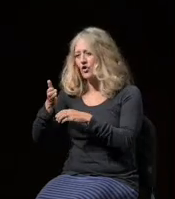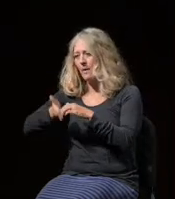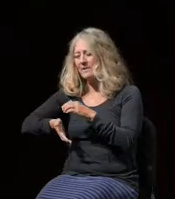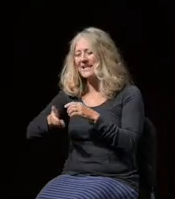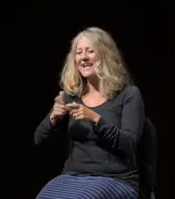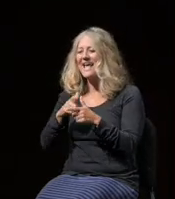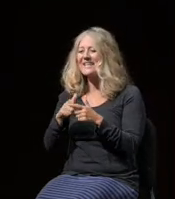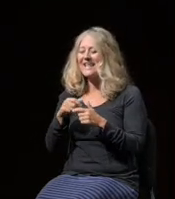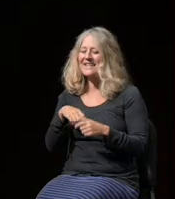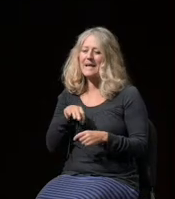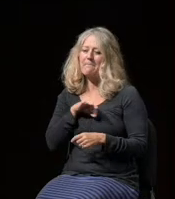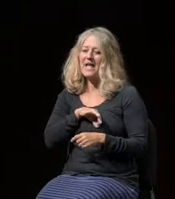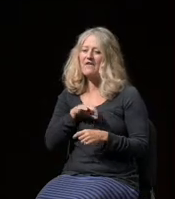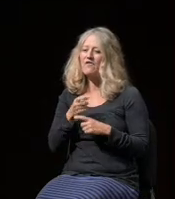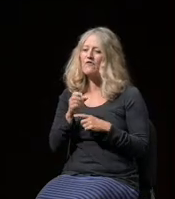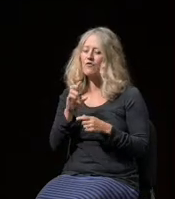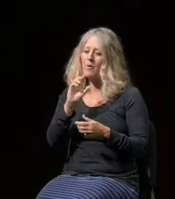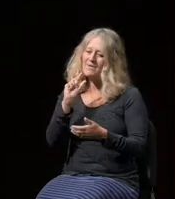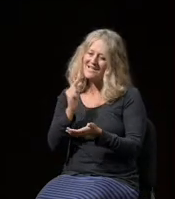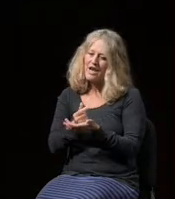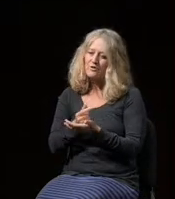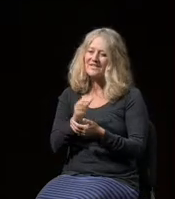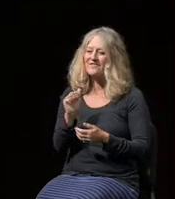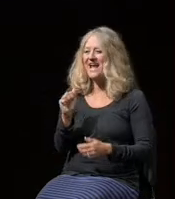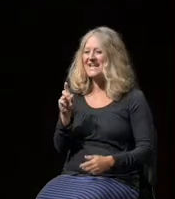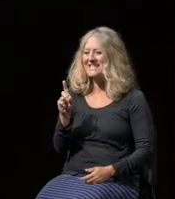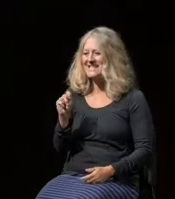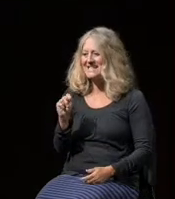they benefit from the guarantees of the ADTs.